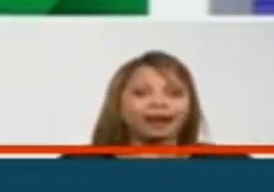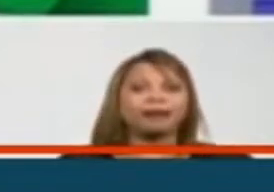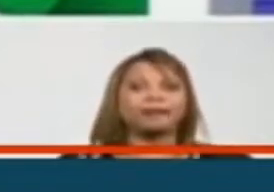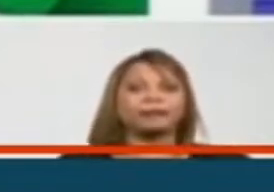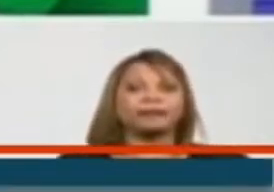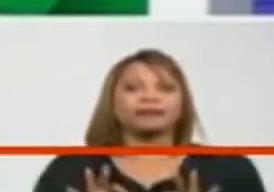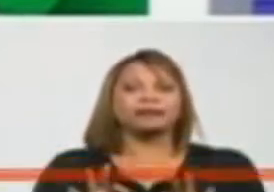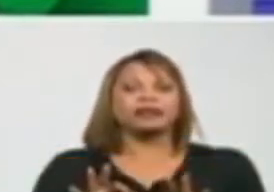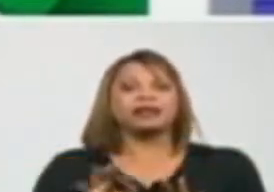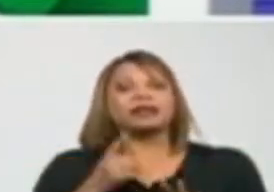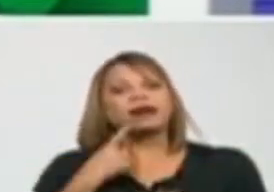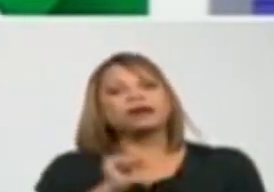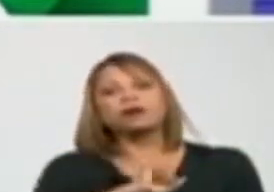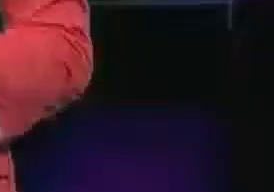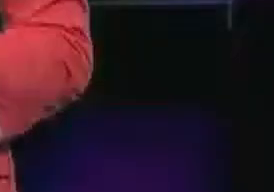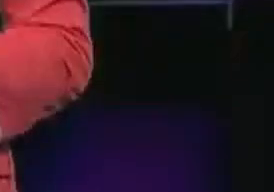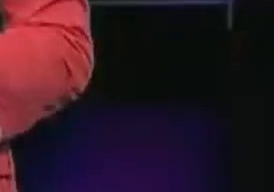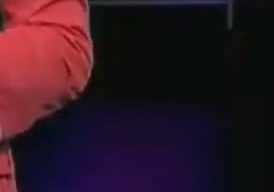cases.